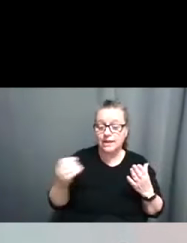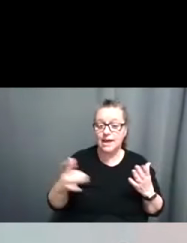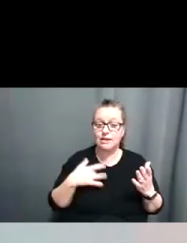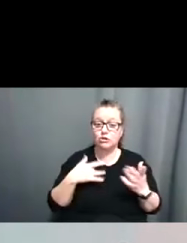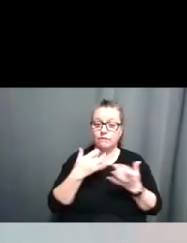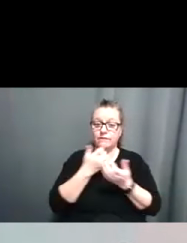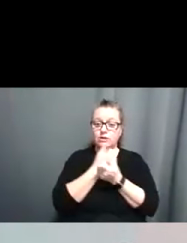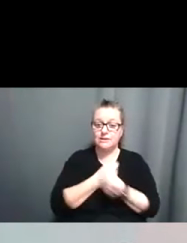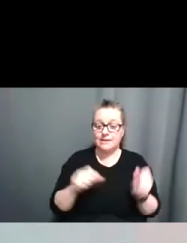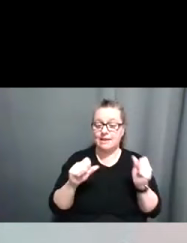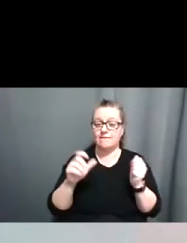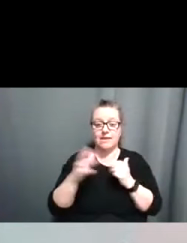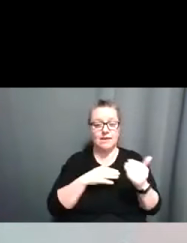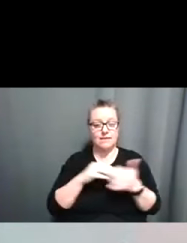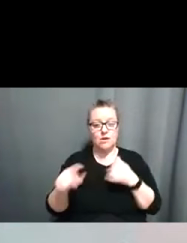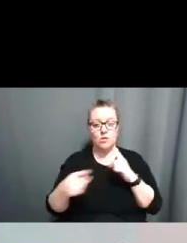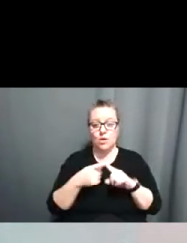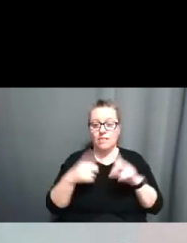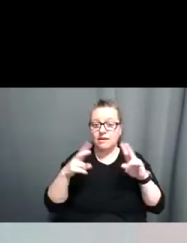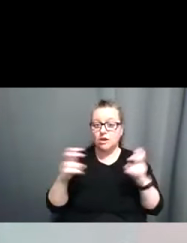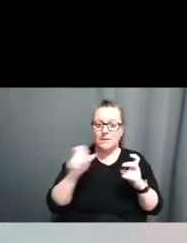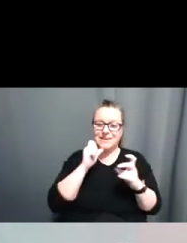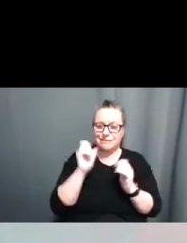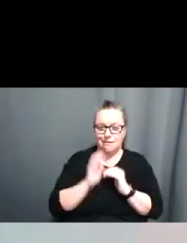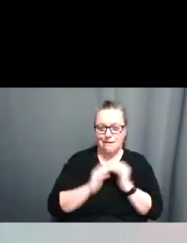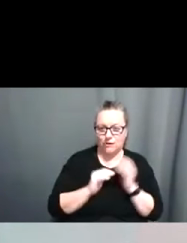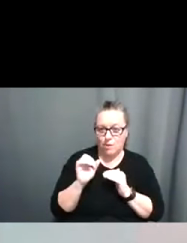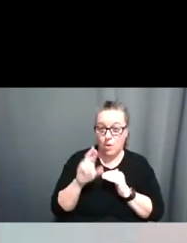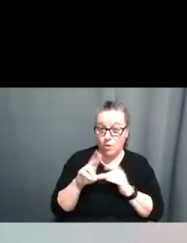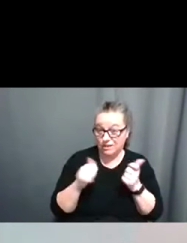safe, even when the topic is uncomfortable or challenging.